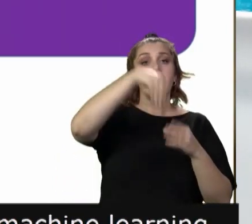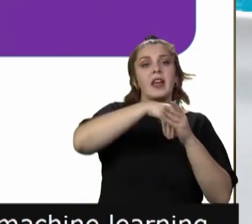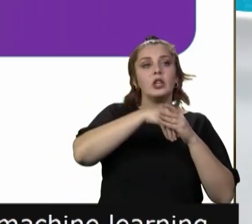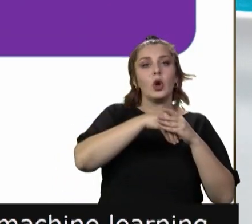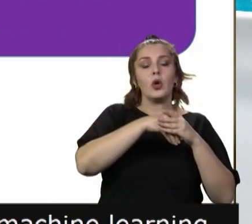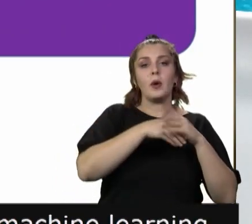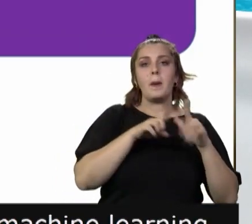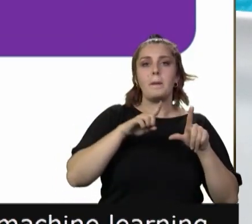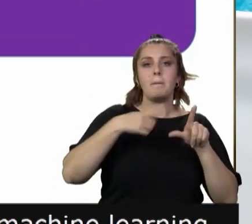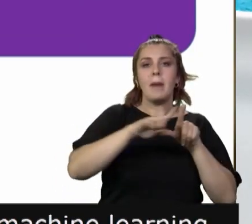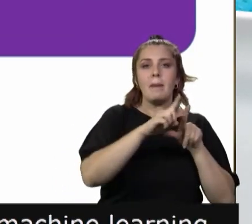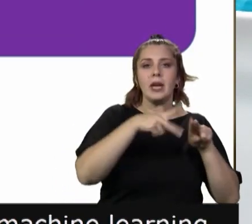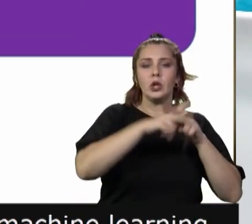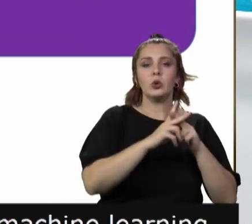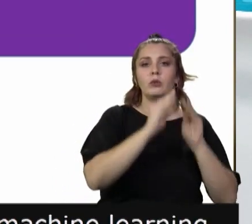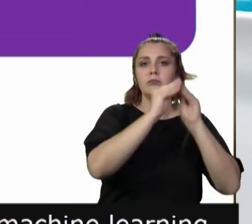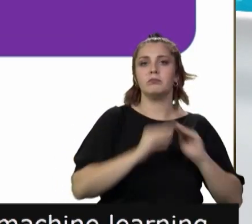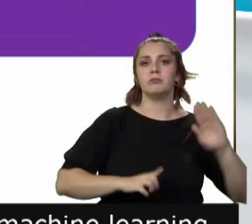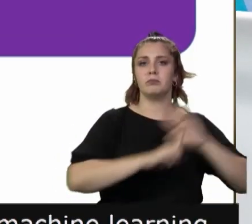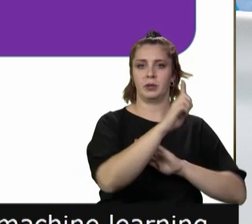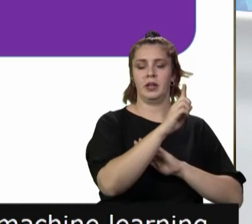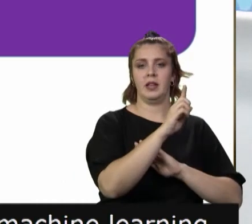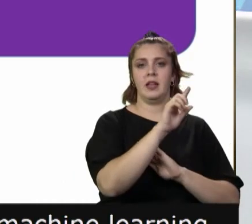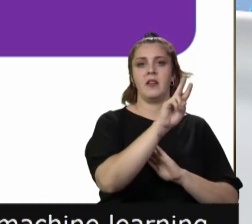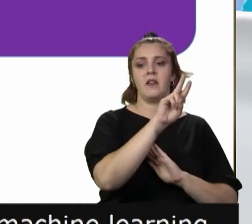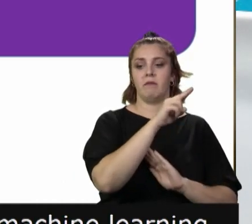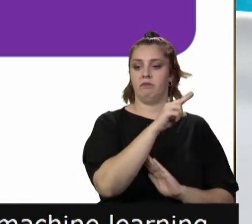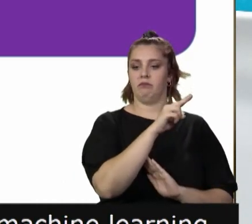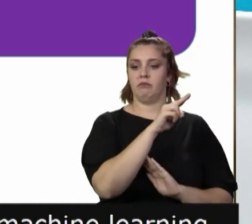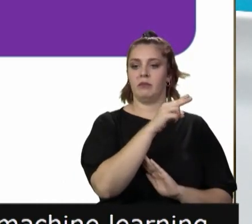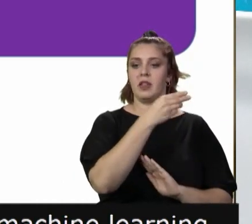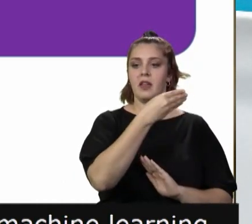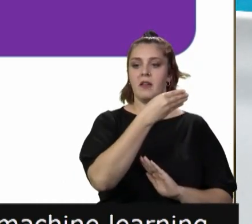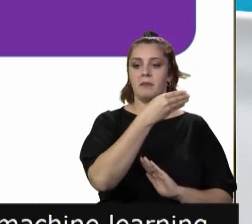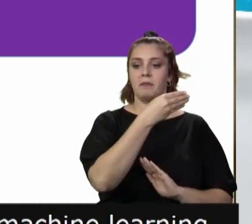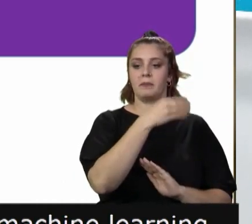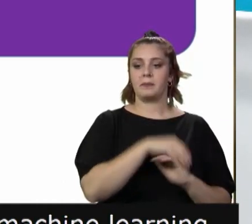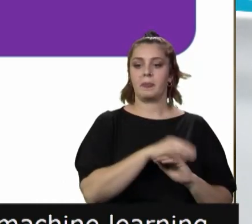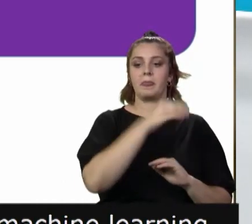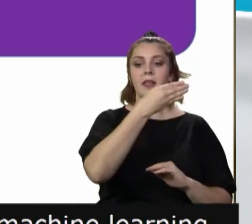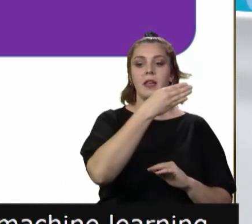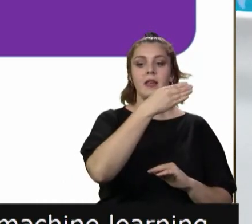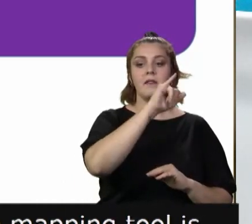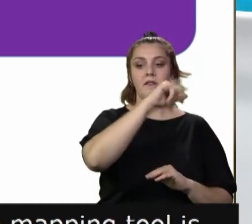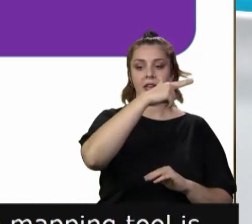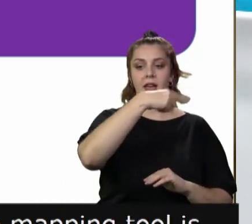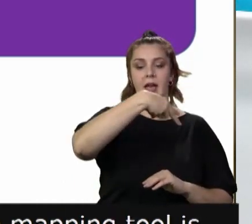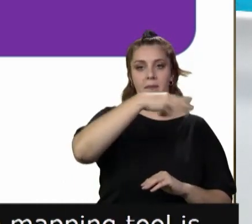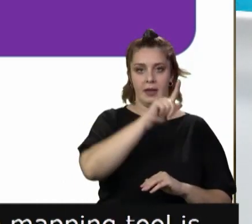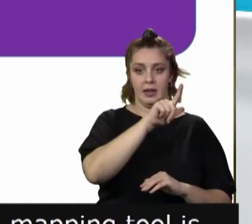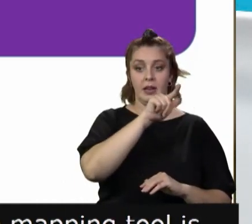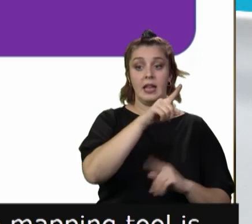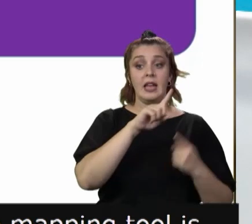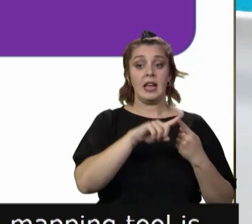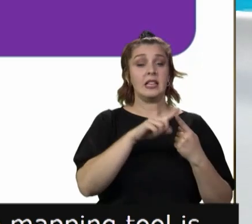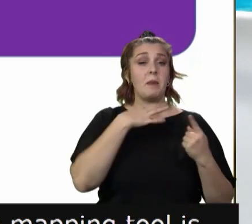or a manual system. The mapping tool is developed by the machine learning company BigML. The